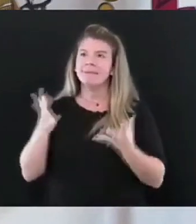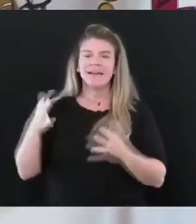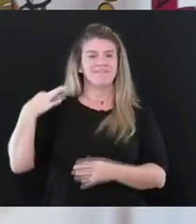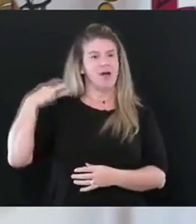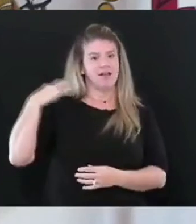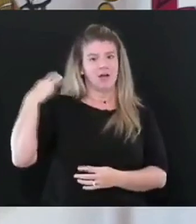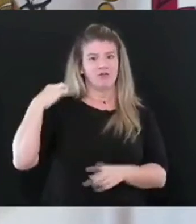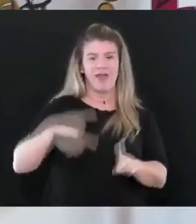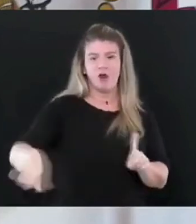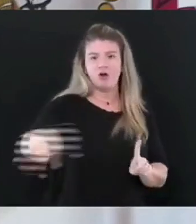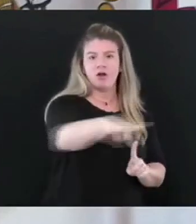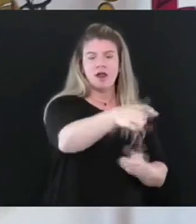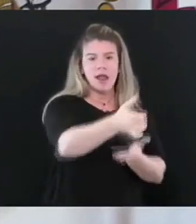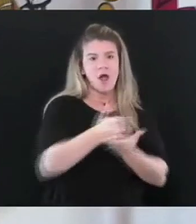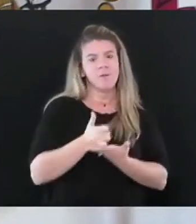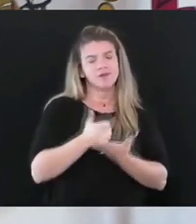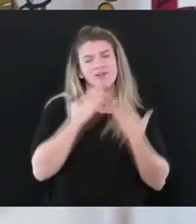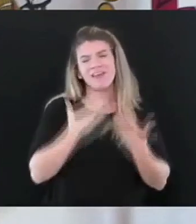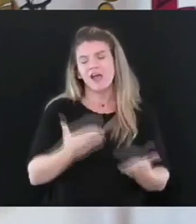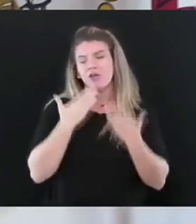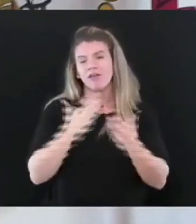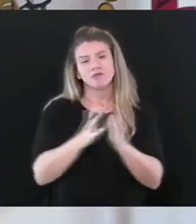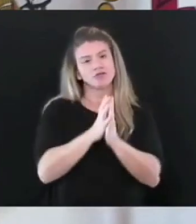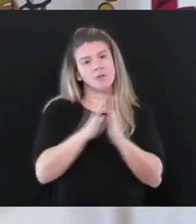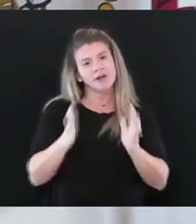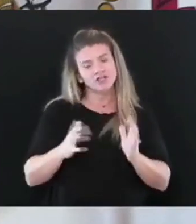volunteers. So thank you so much. And